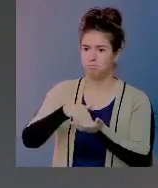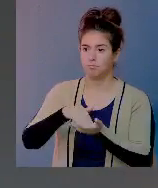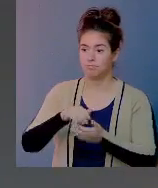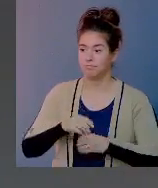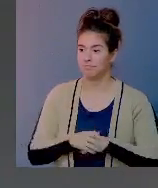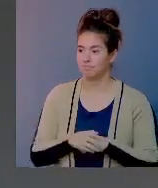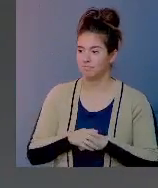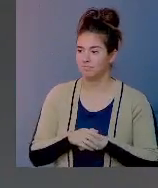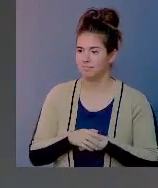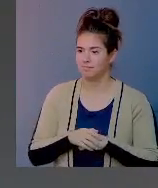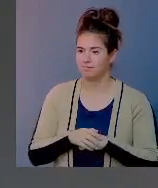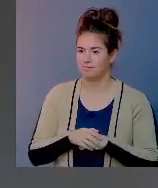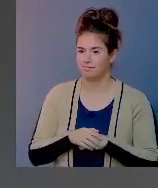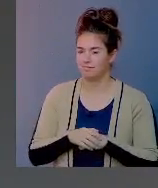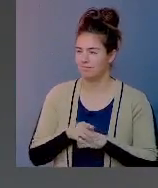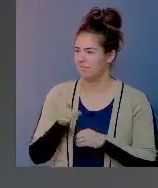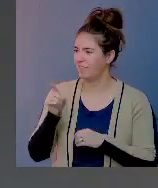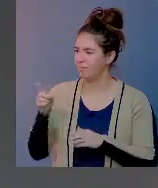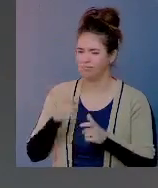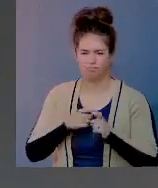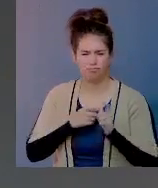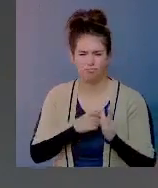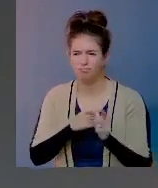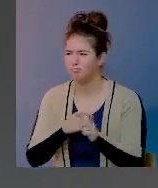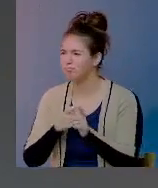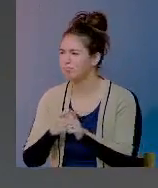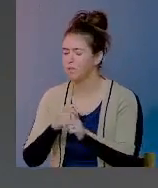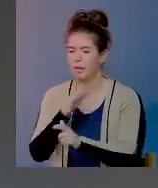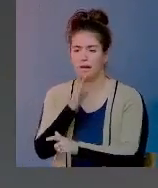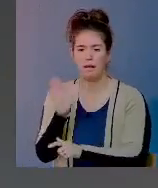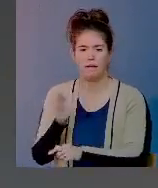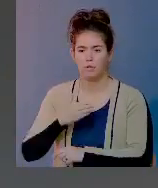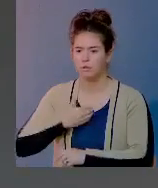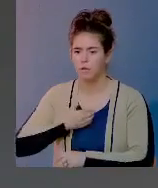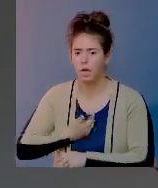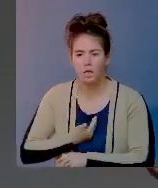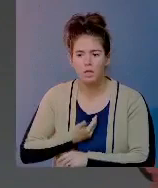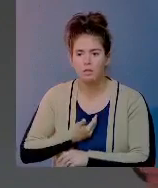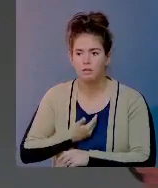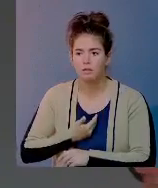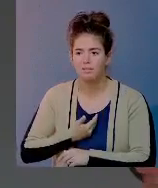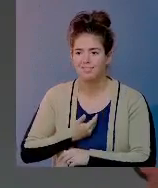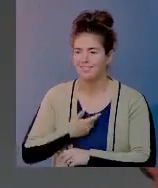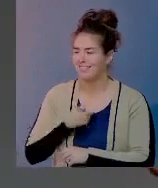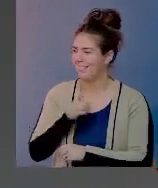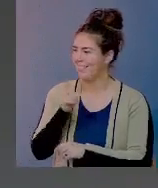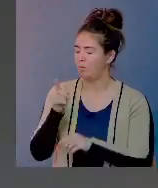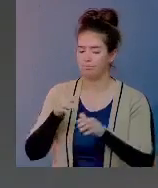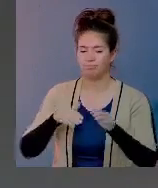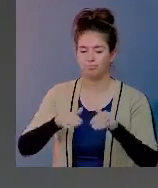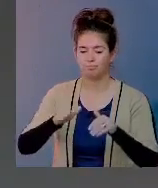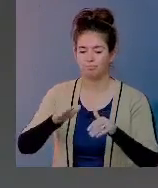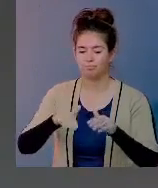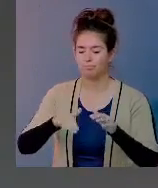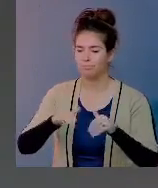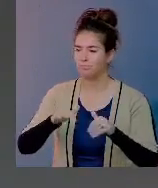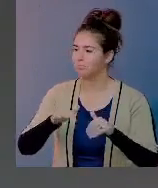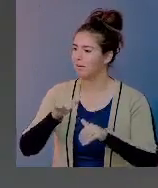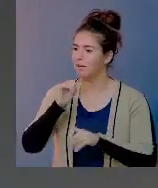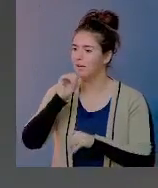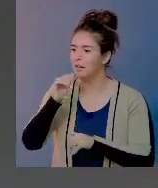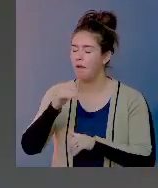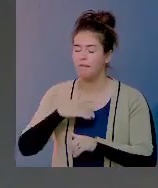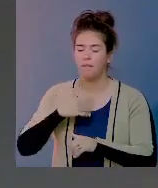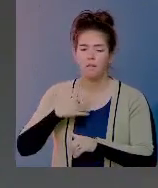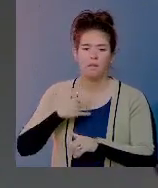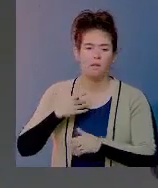run and not grow weary. They will walk and not be faint.